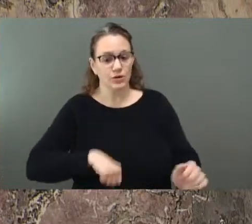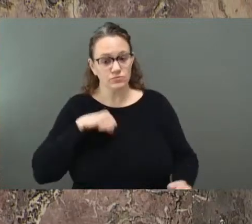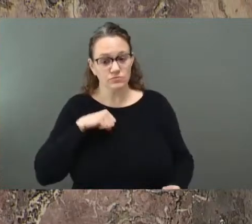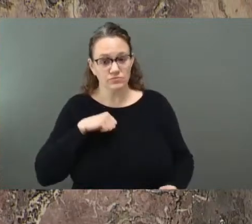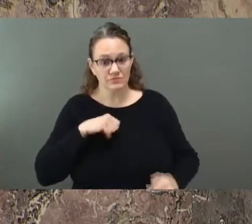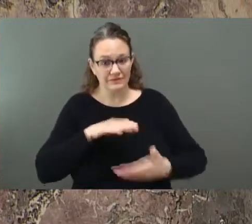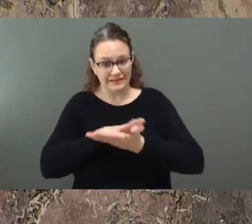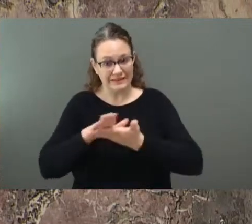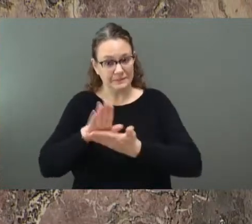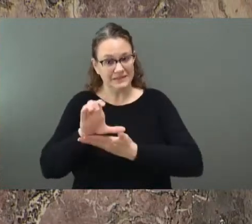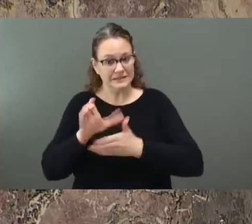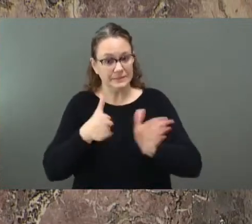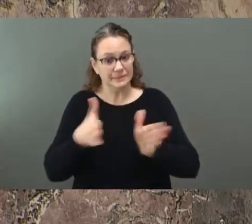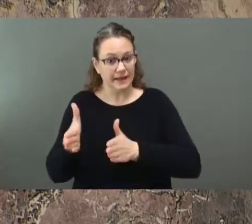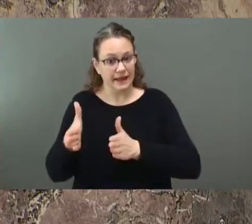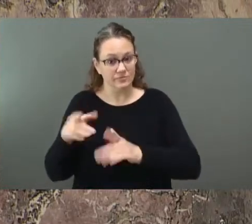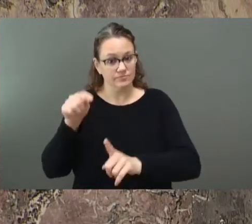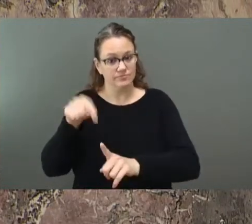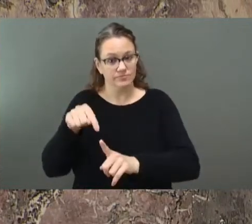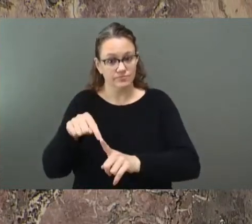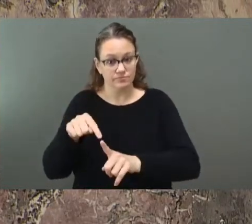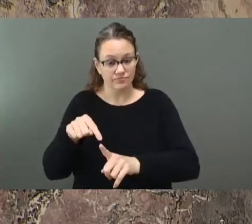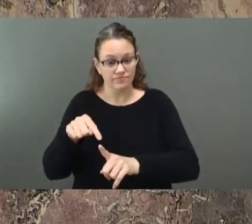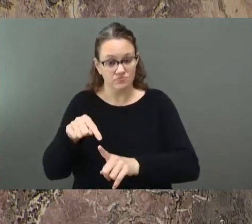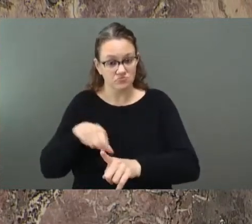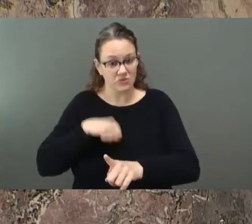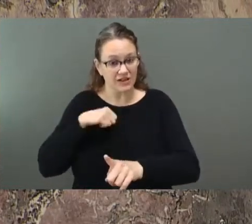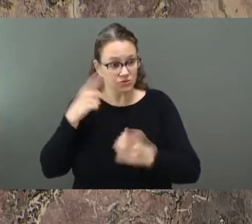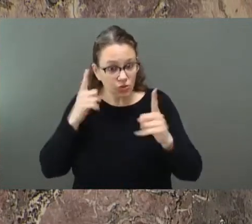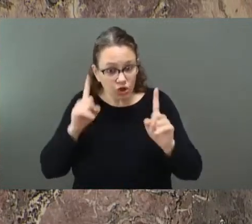and everyone in Canada knows that